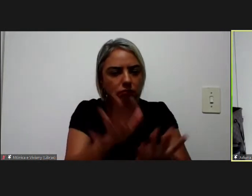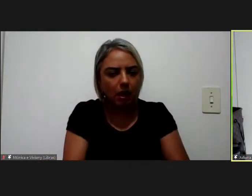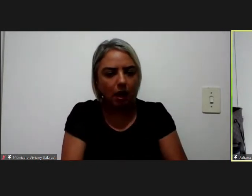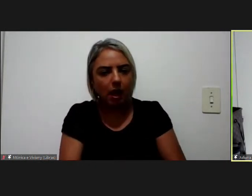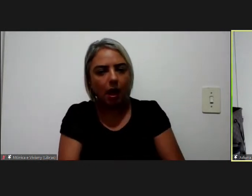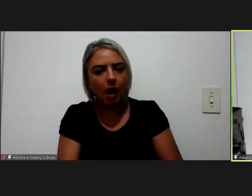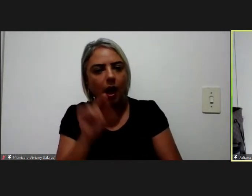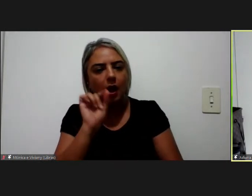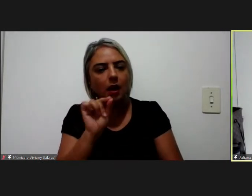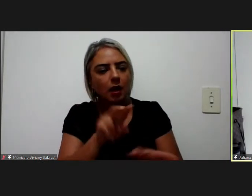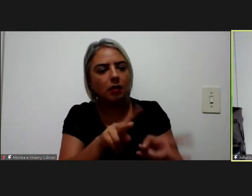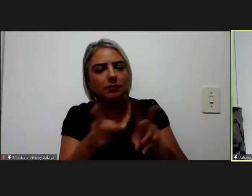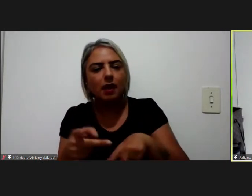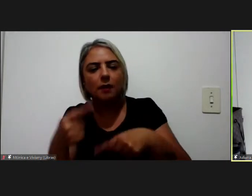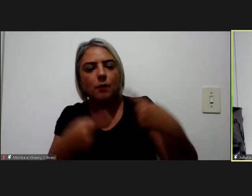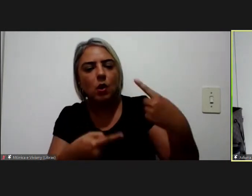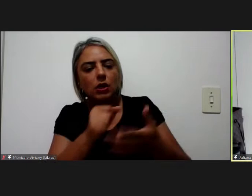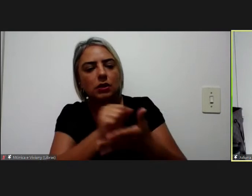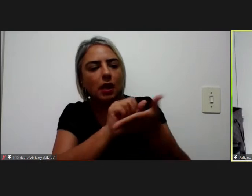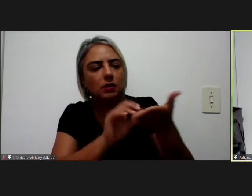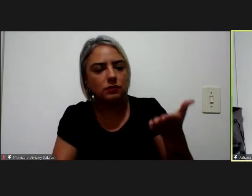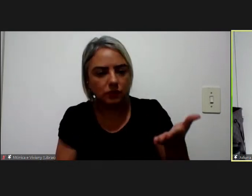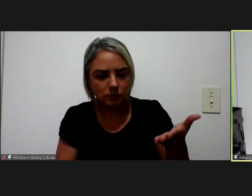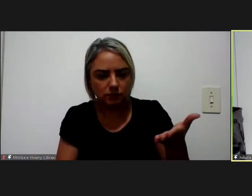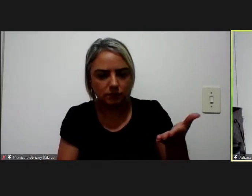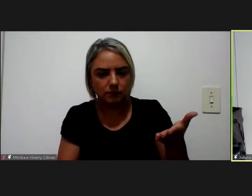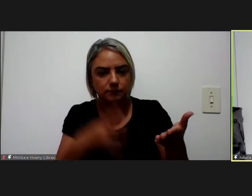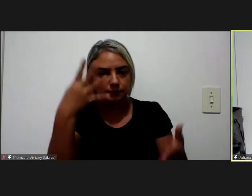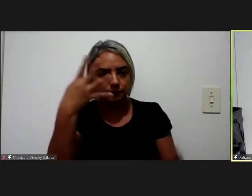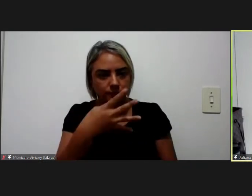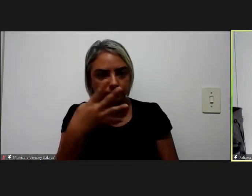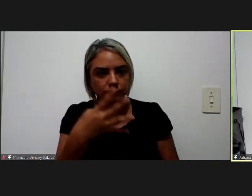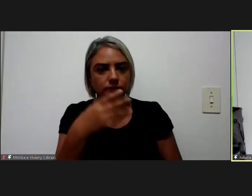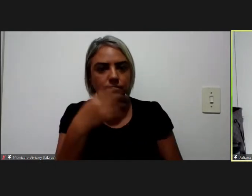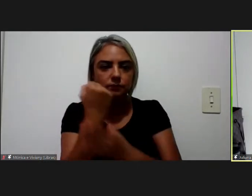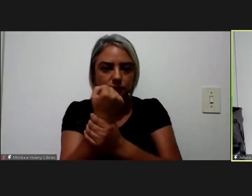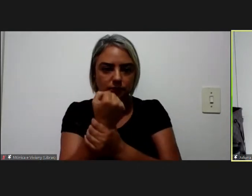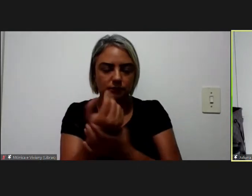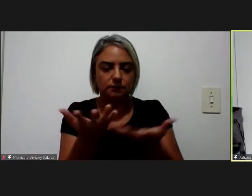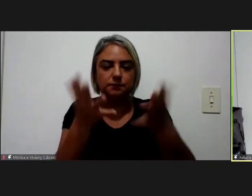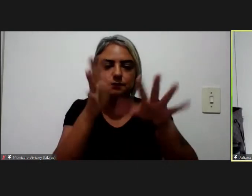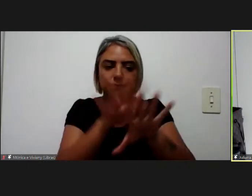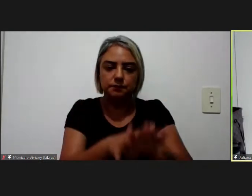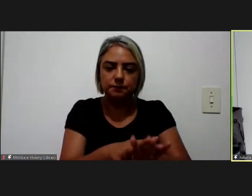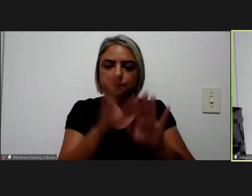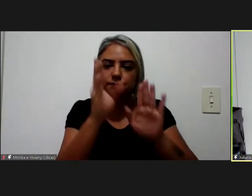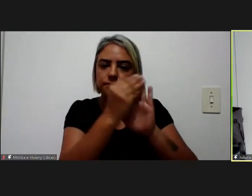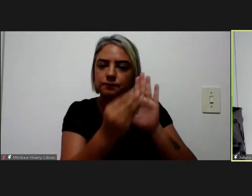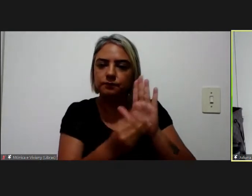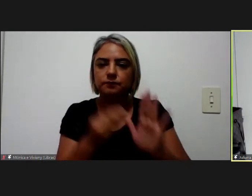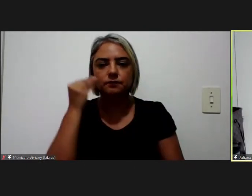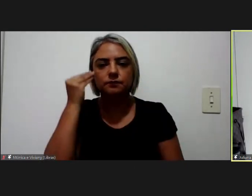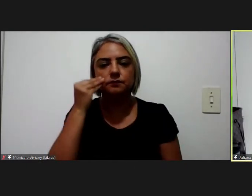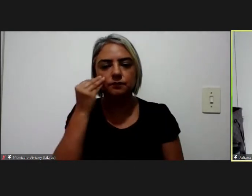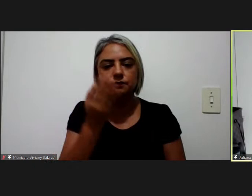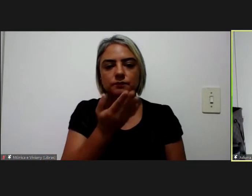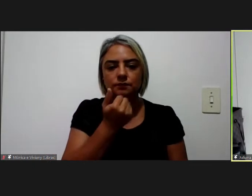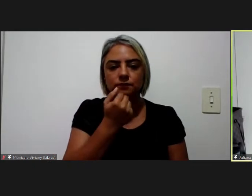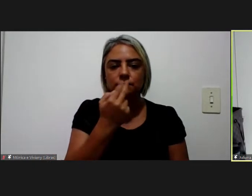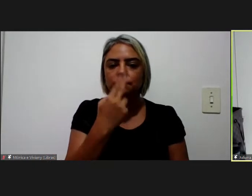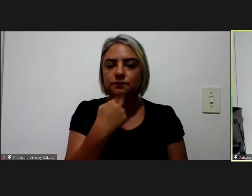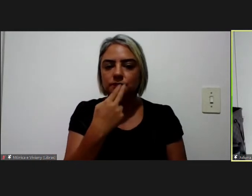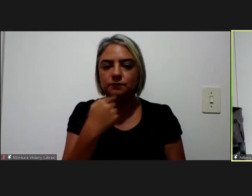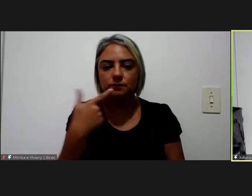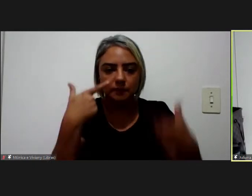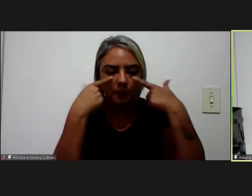evidence in the redimensionamento de implementation políticas and públicas. redirection of policy and Quarto, actions. garantir a inclusão Fourth, de conteúdos ensure que the visem inclusion of experimentação e contents extensão and da the